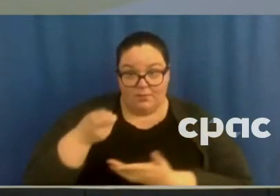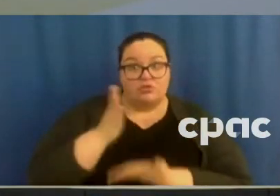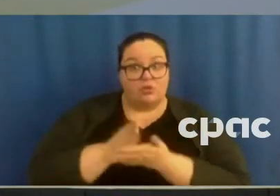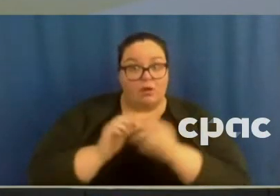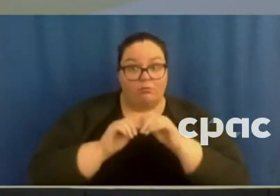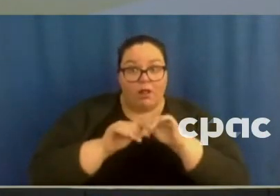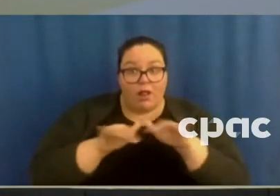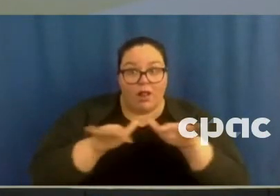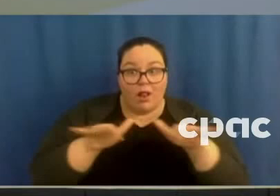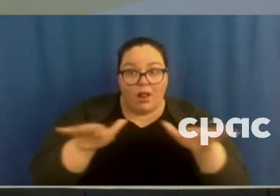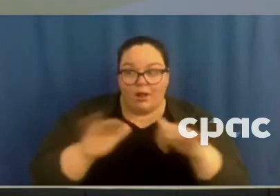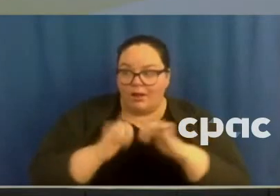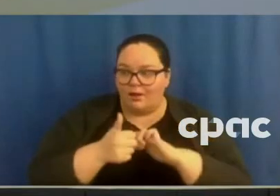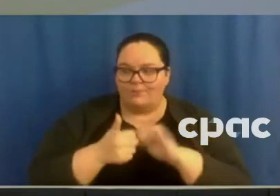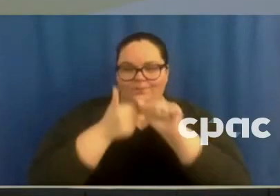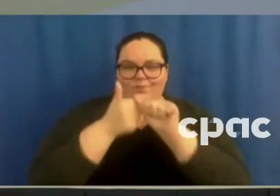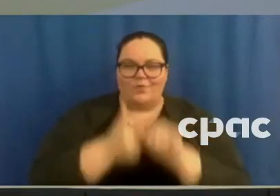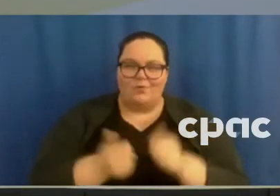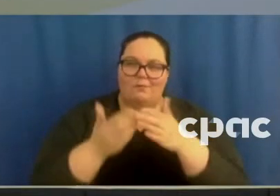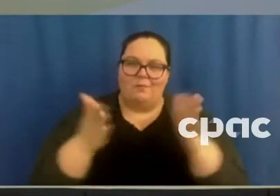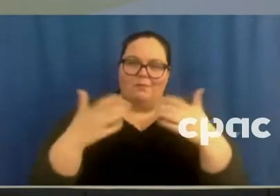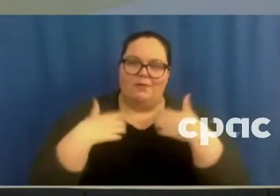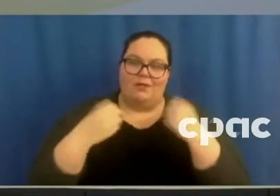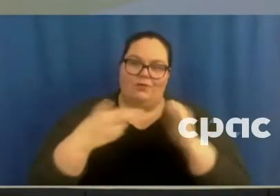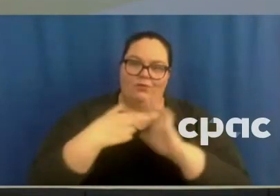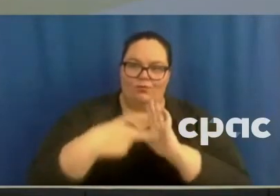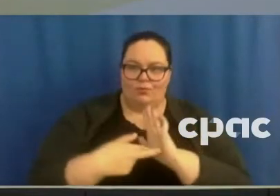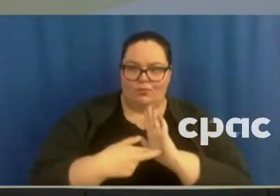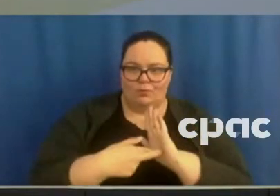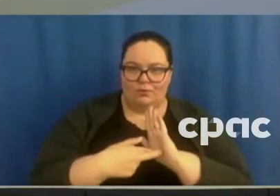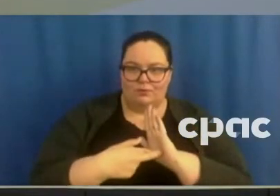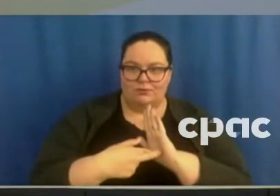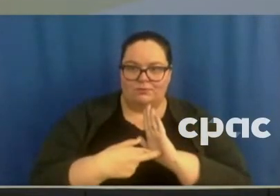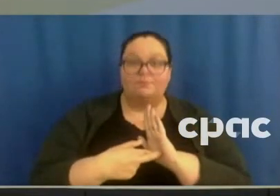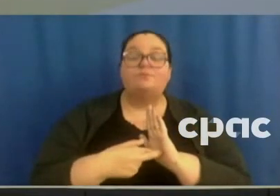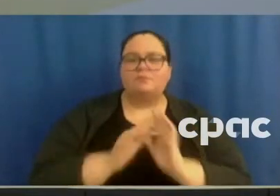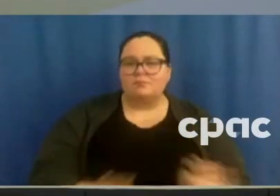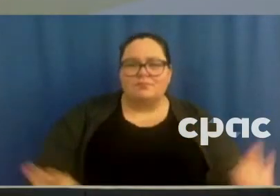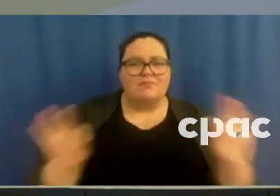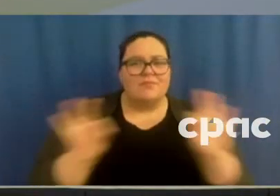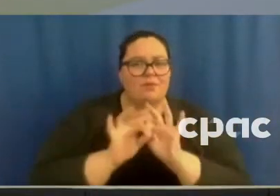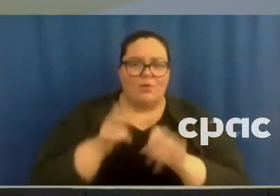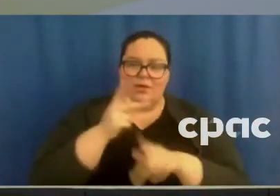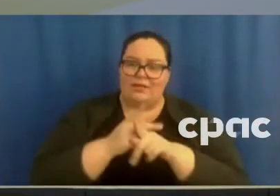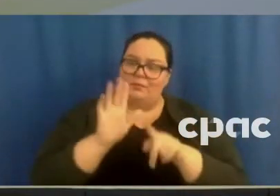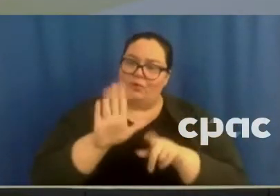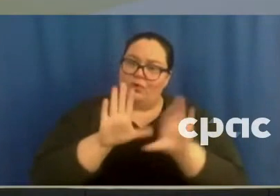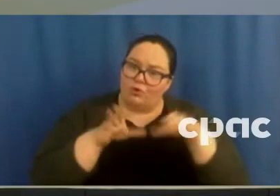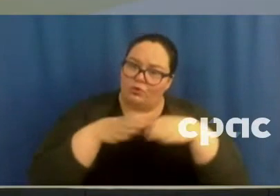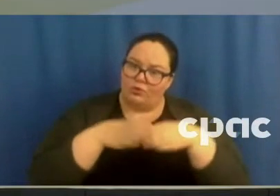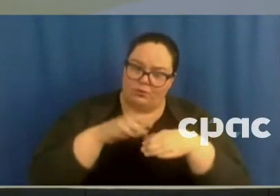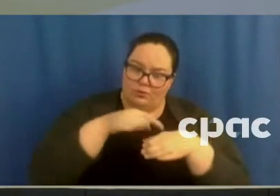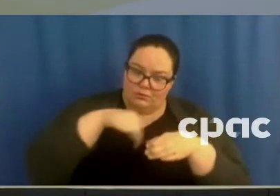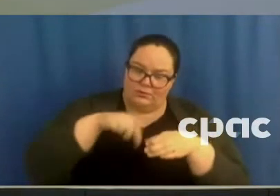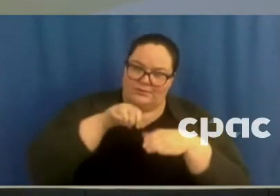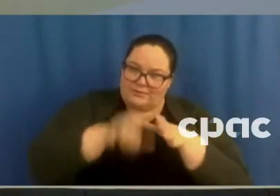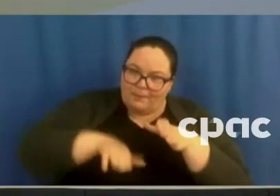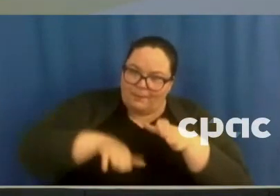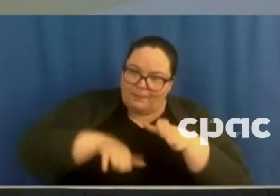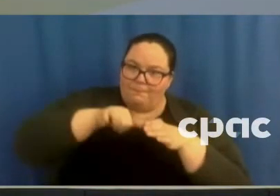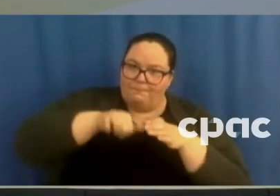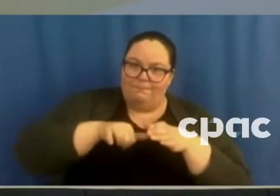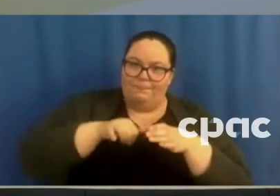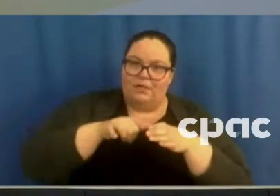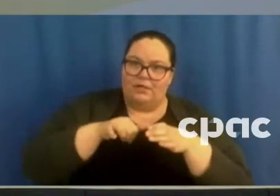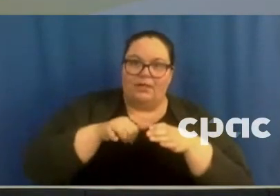public health measures put in place. It is important that we all keep our circle of contacts small, stay 6 feet apart from